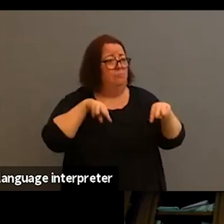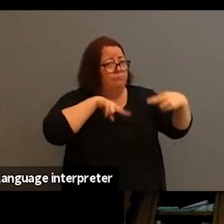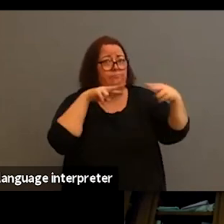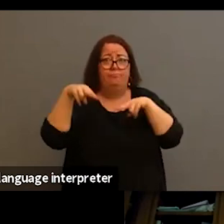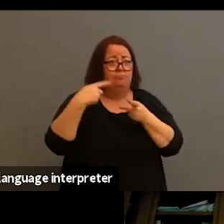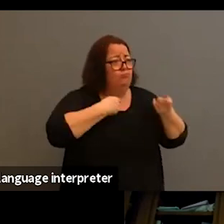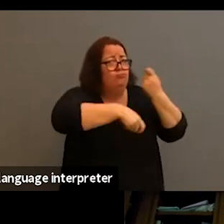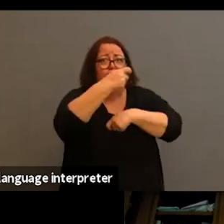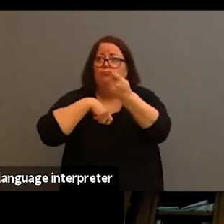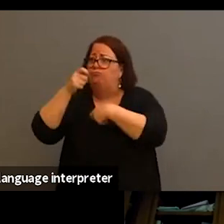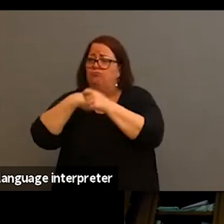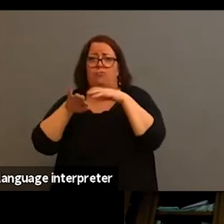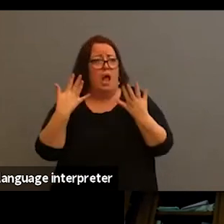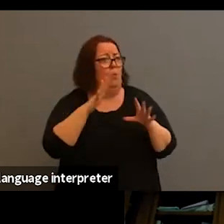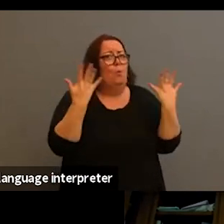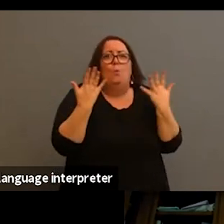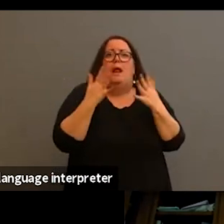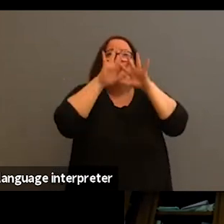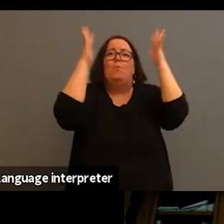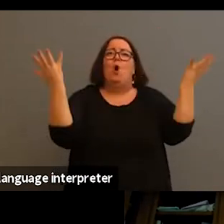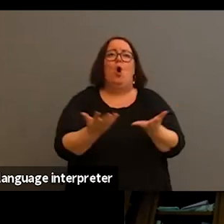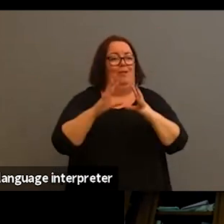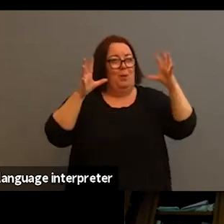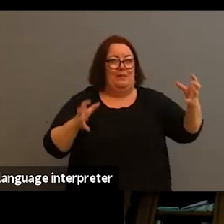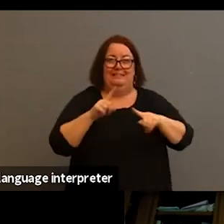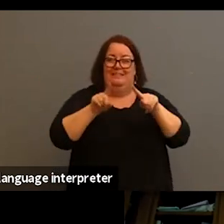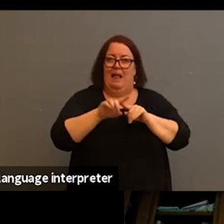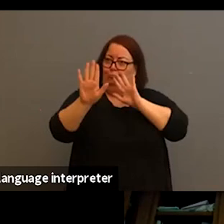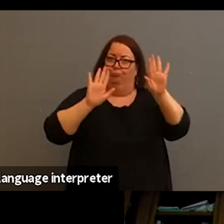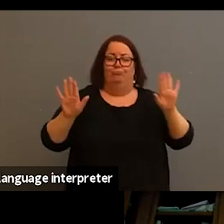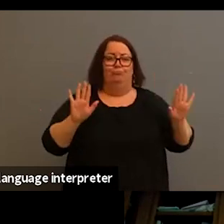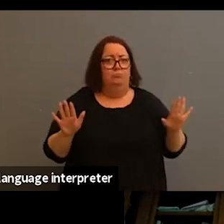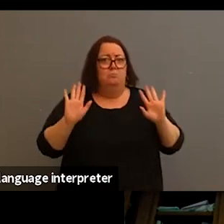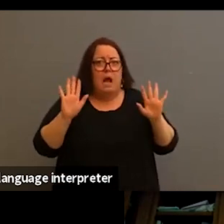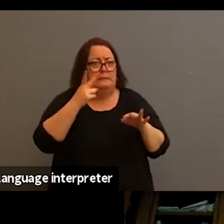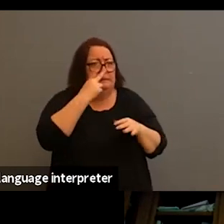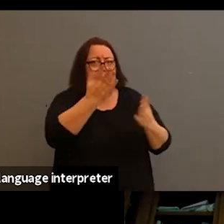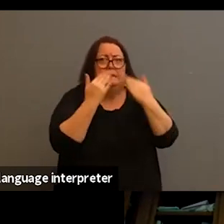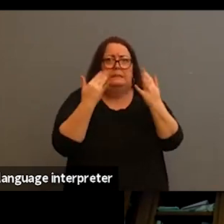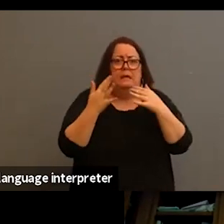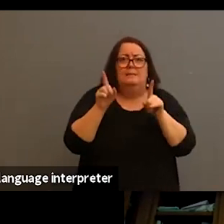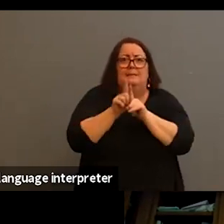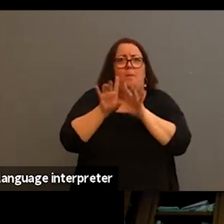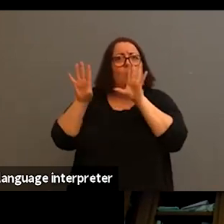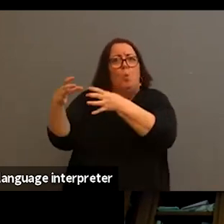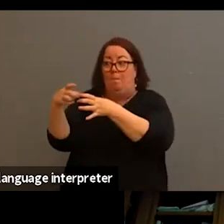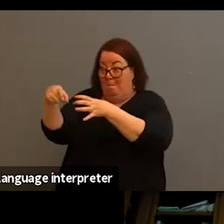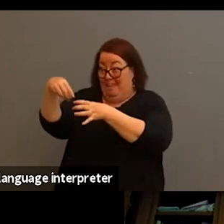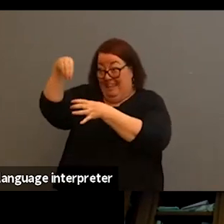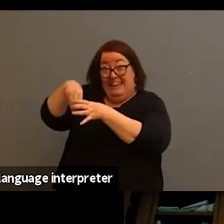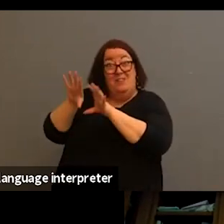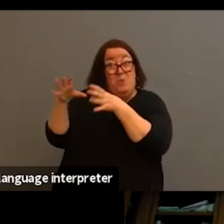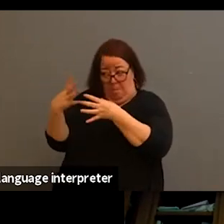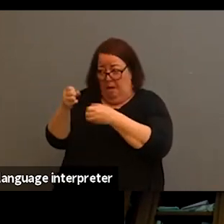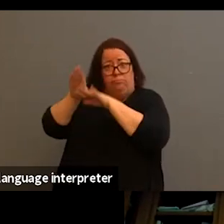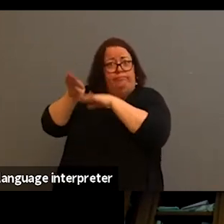So actually diversity also in the field of disability is compulsory to actually achieve good results, I would